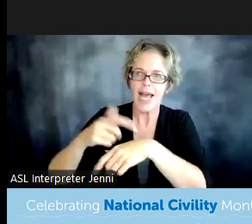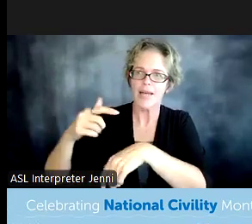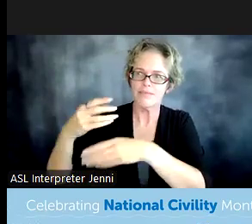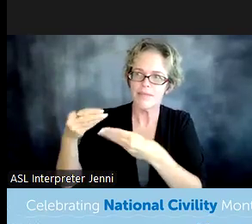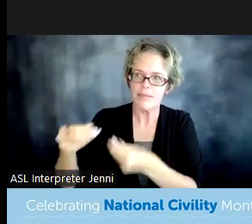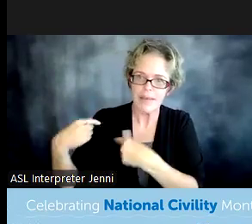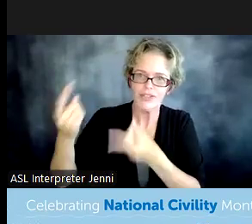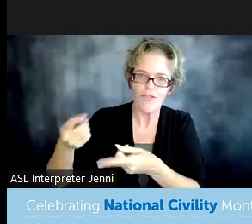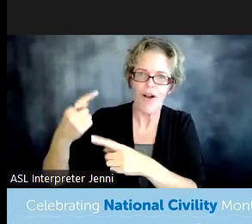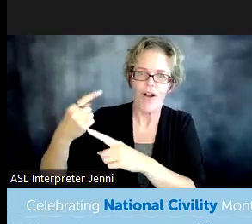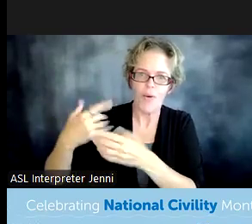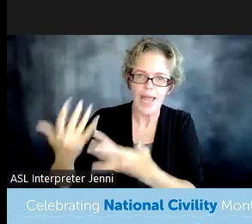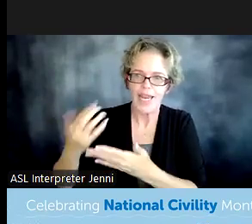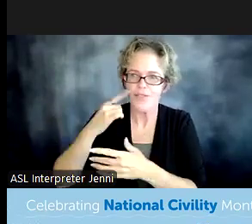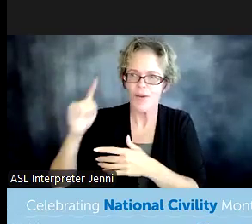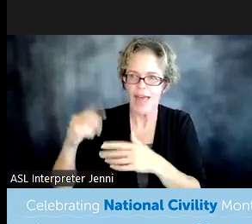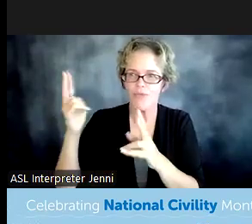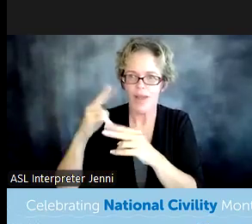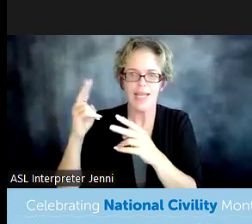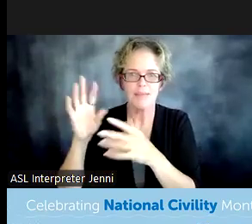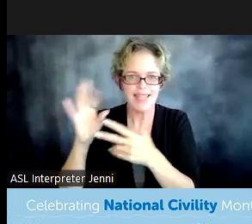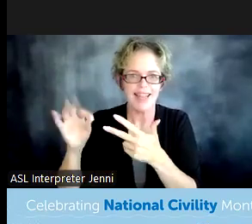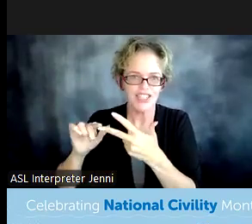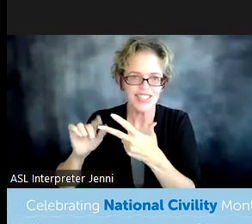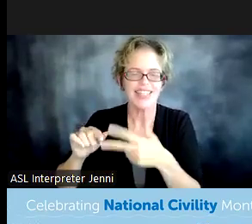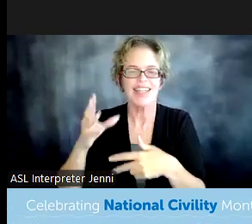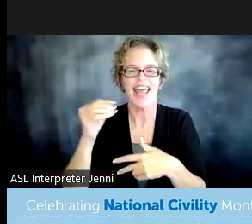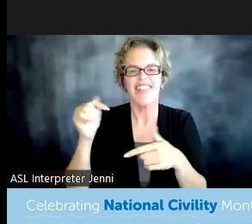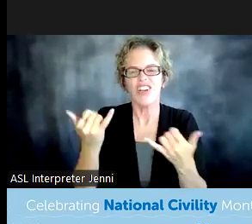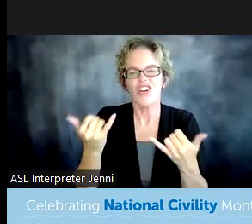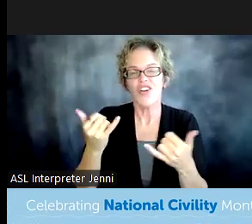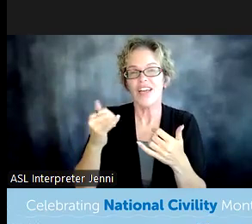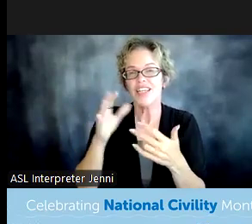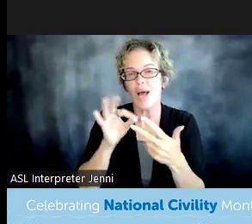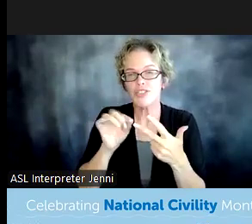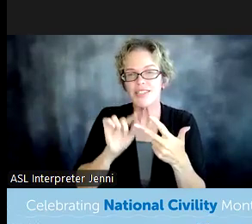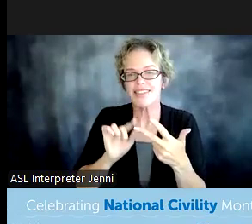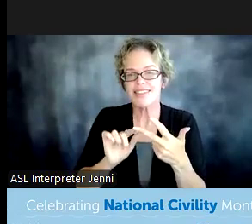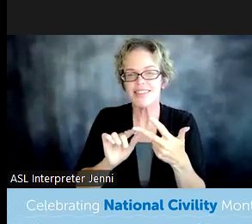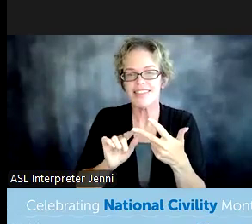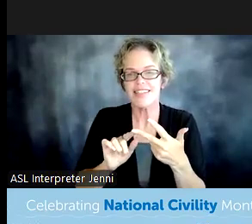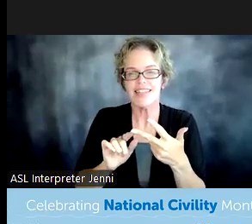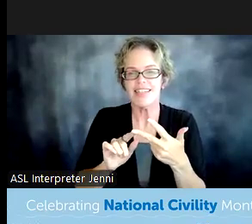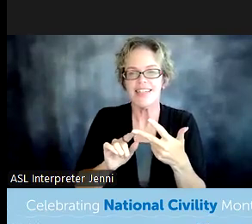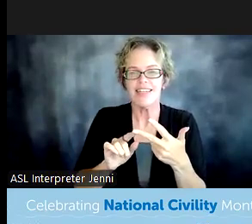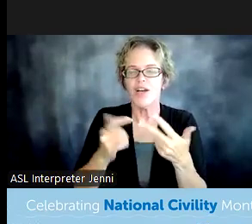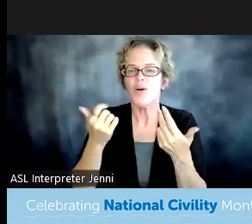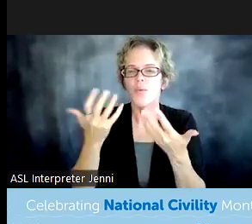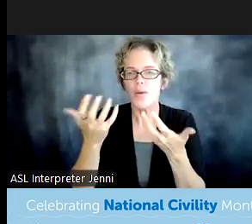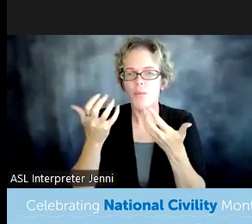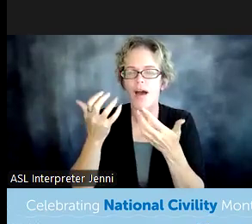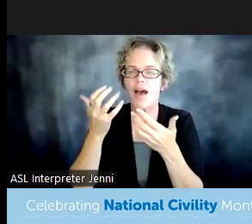accountability. So again, this is the current option that we have. We're trying to work on a